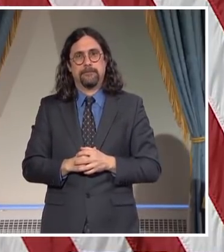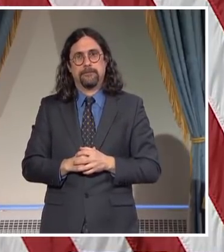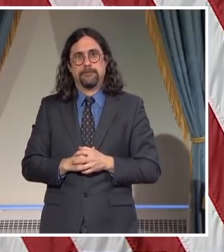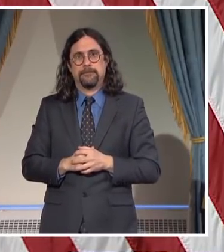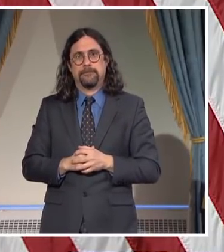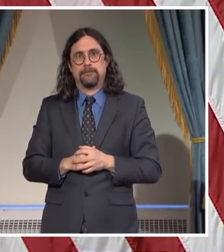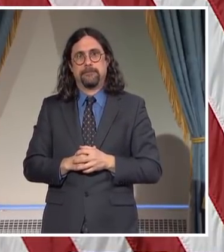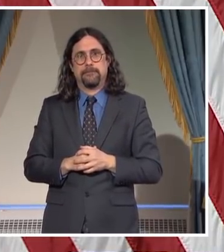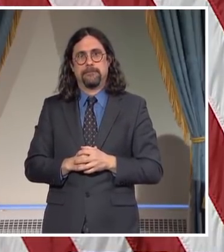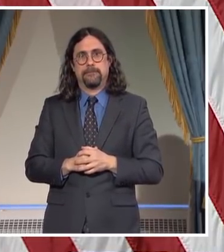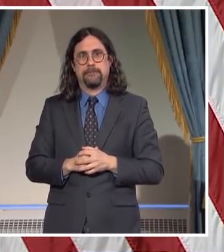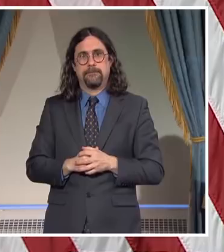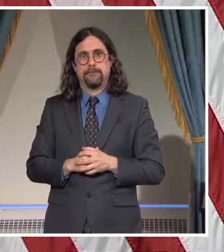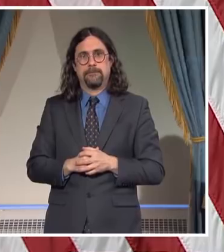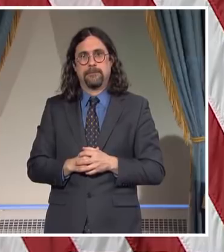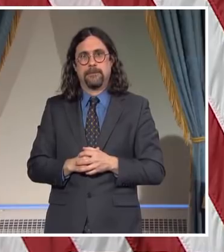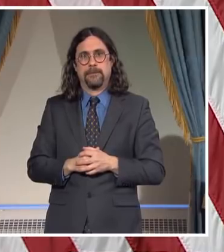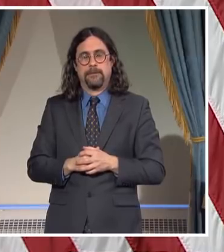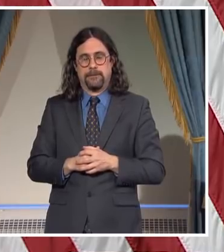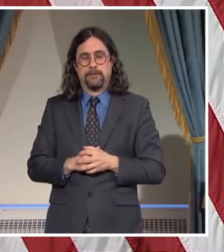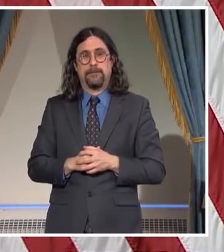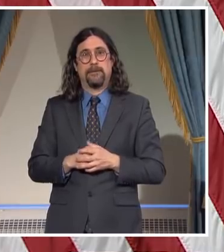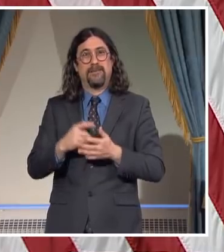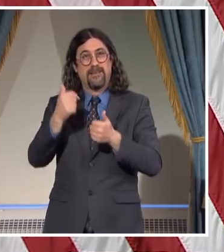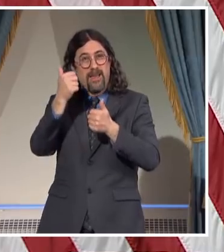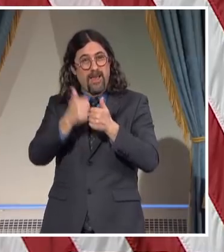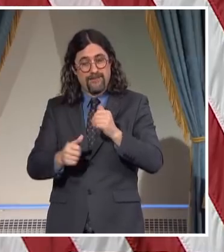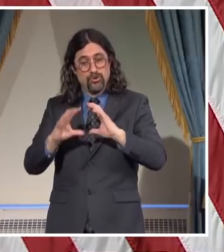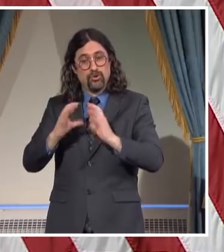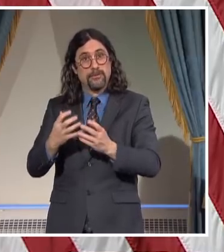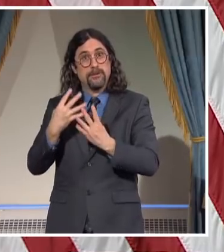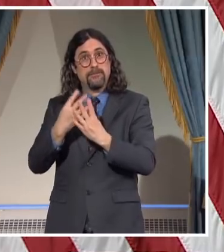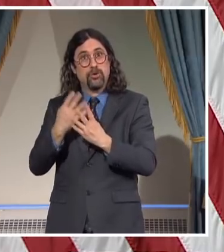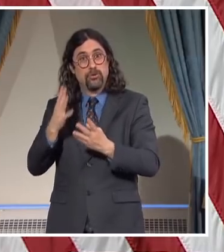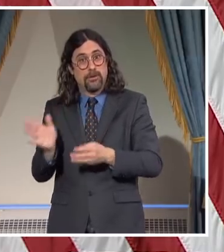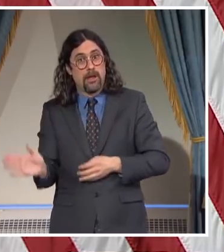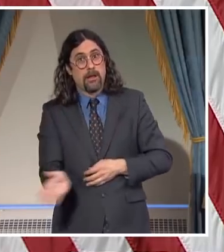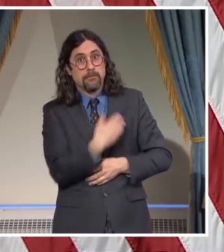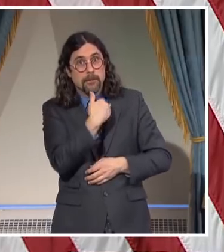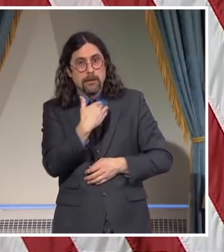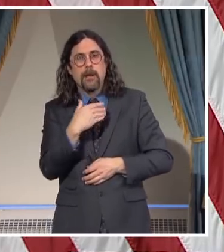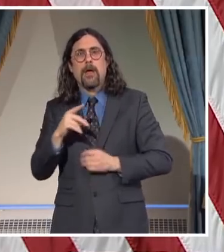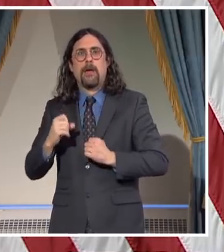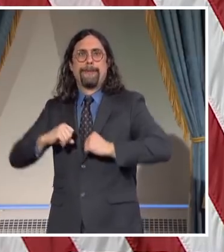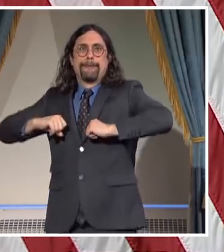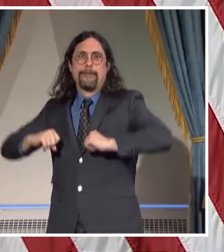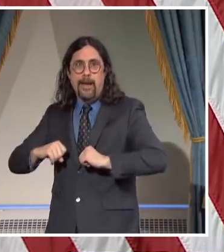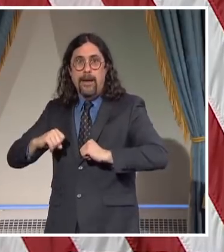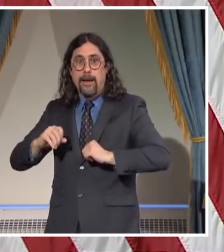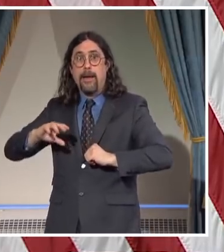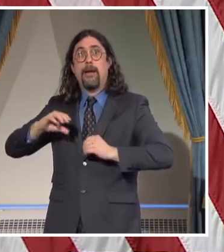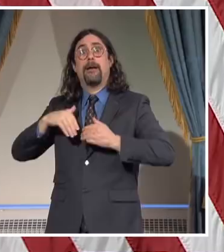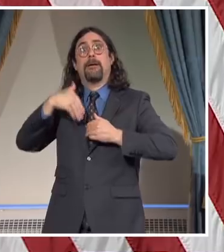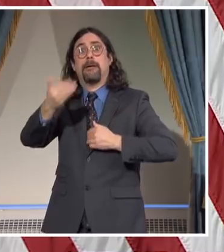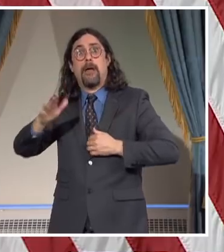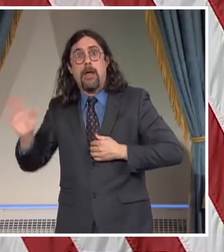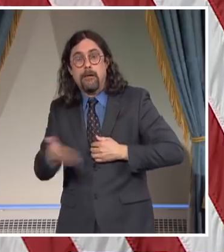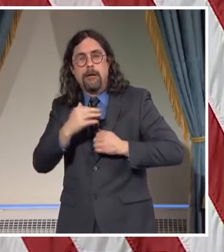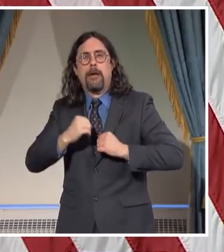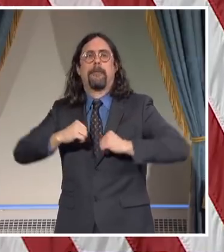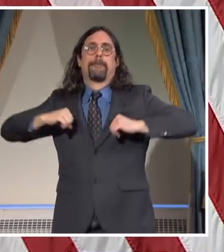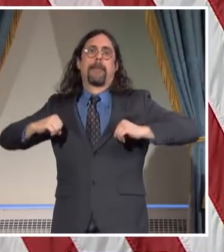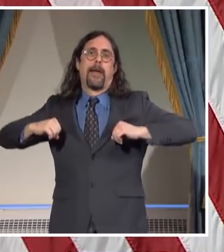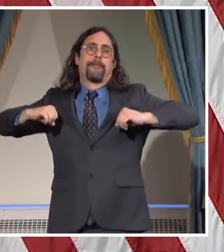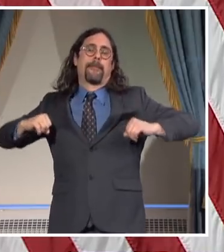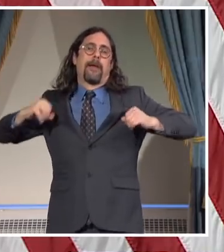more space and that many, obviously, each time there's one less inmate, it makes it easier on the medical personnel. So as to your